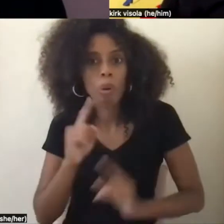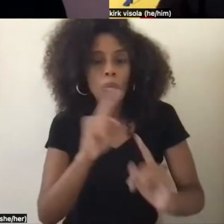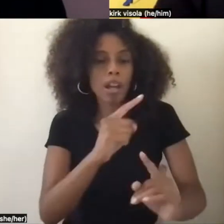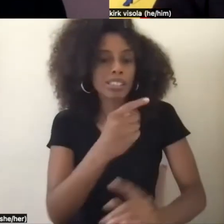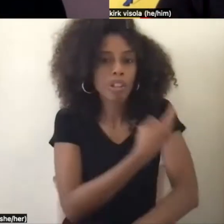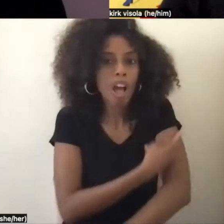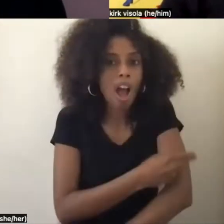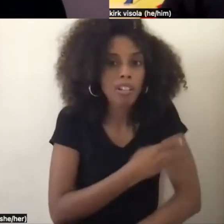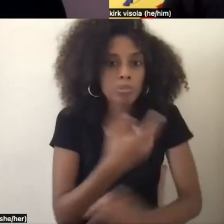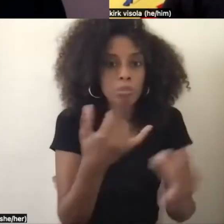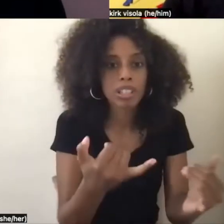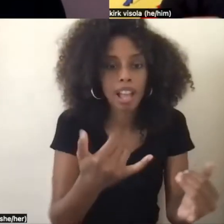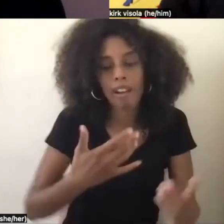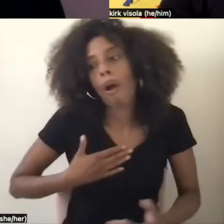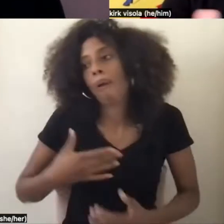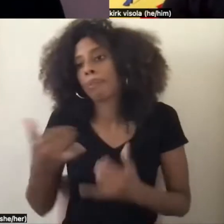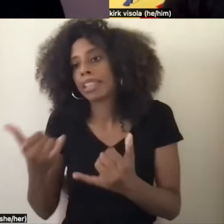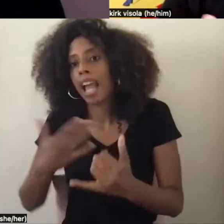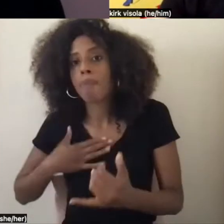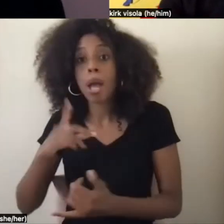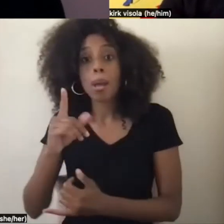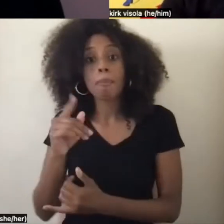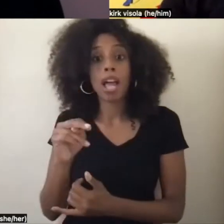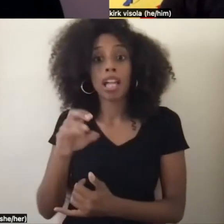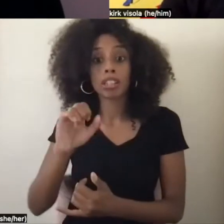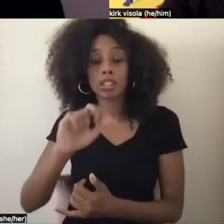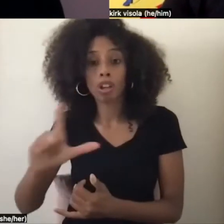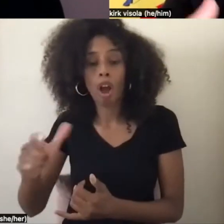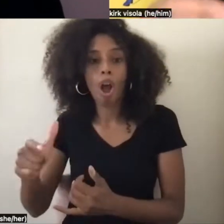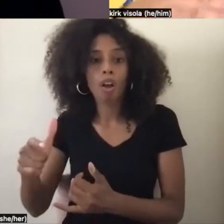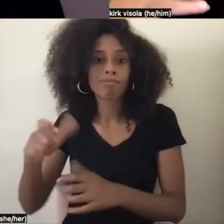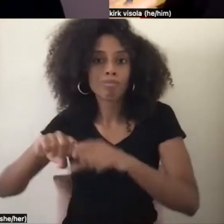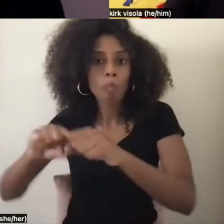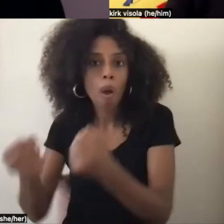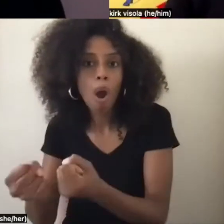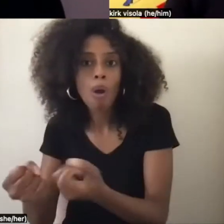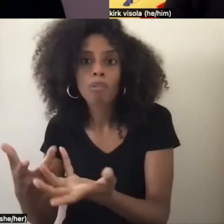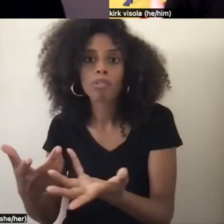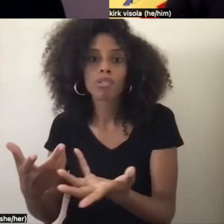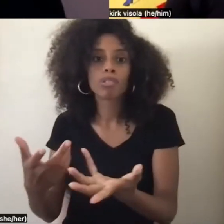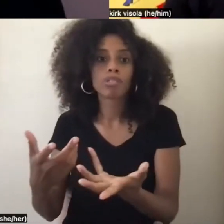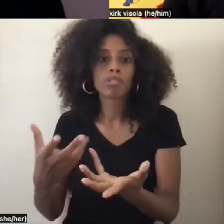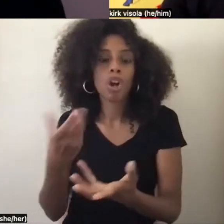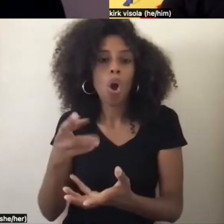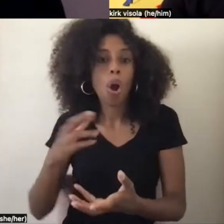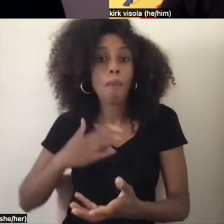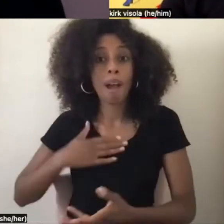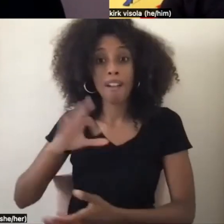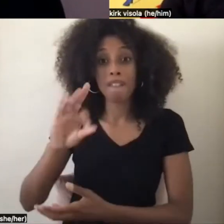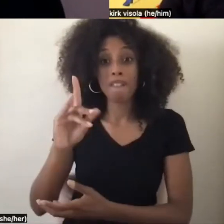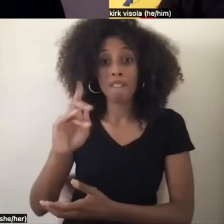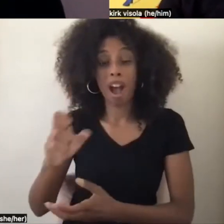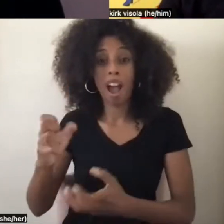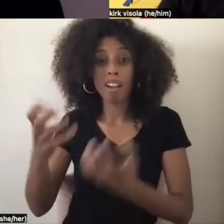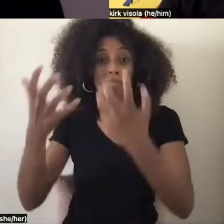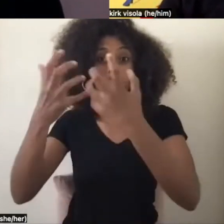right? Like, or I had a file crash. Like, there's no life or death there. And I think that's the confidence that you need to gain